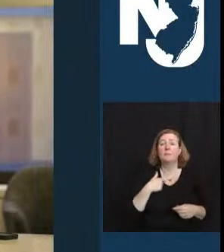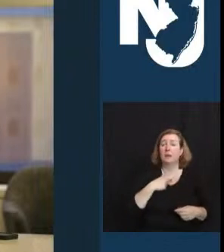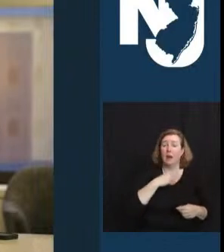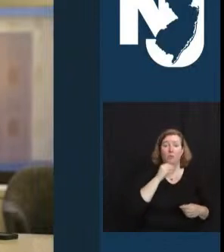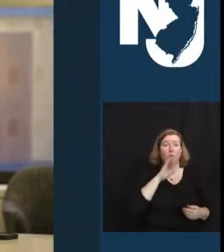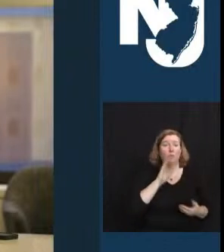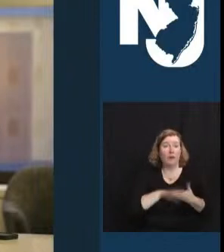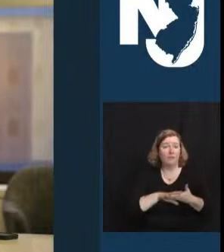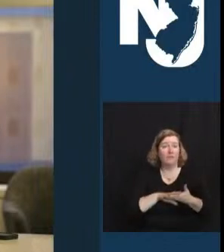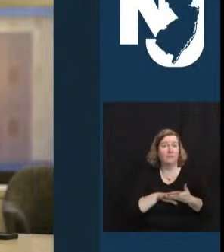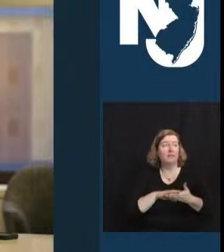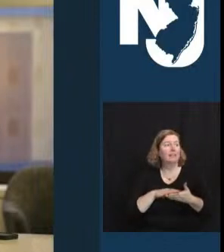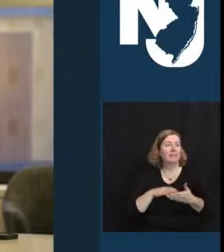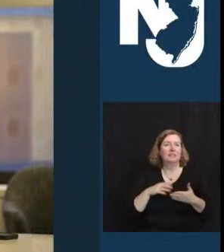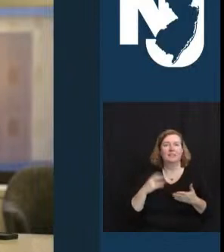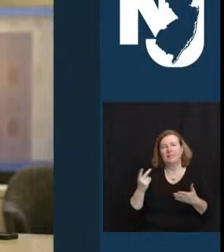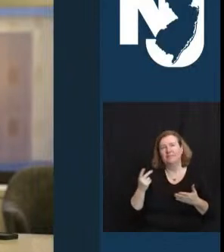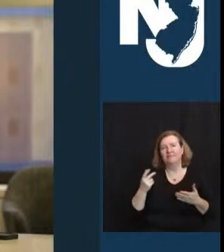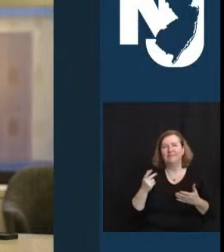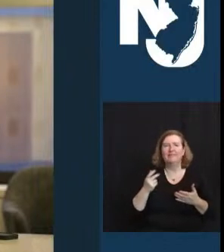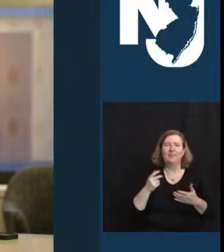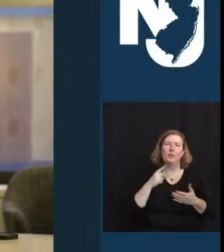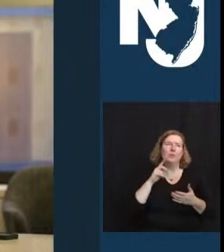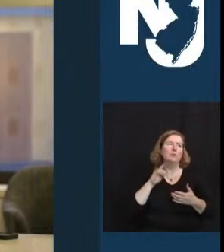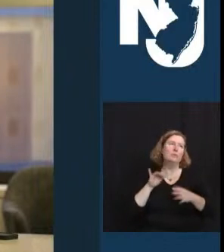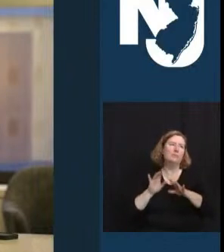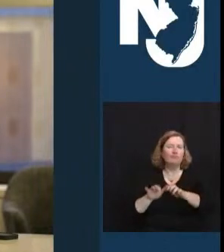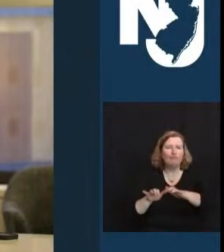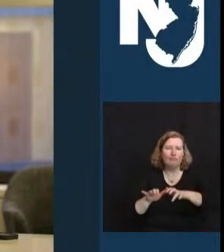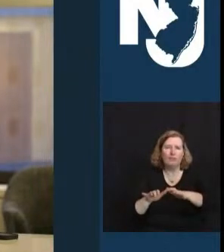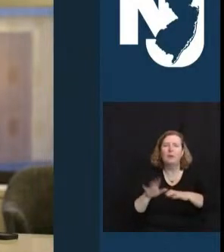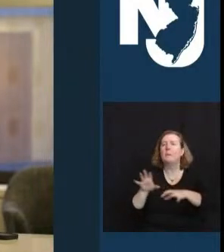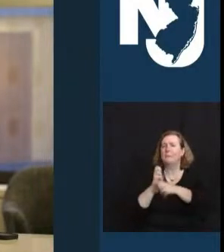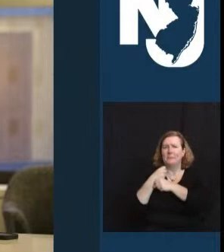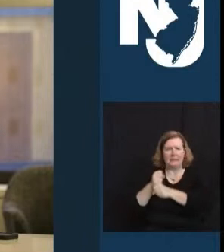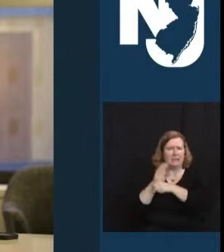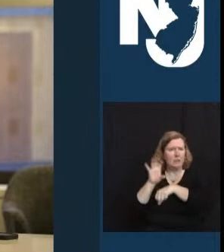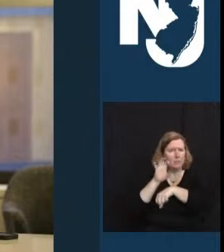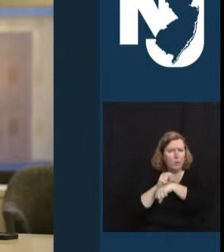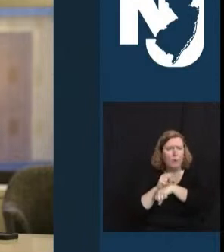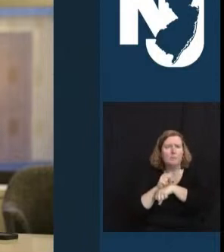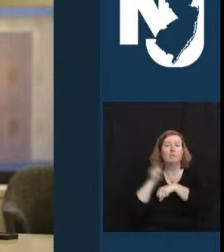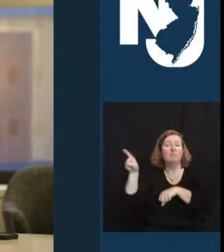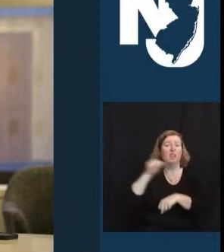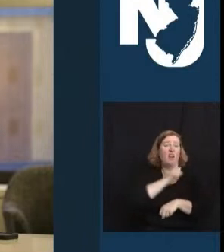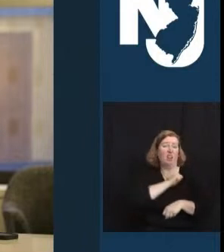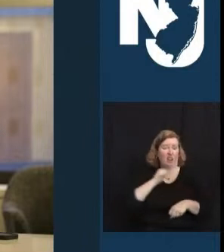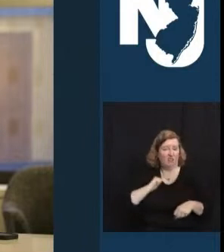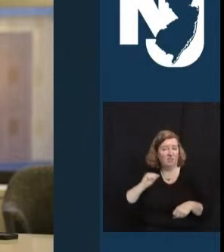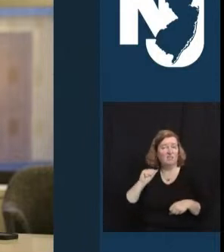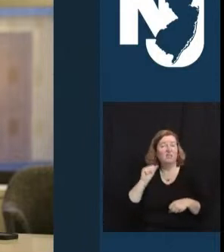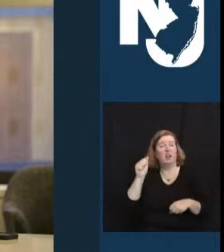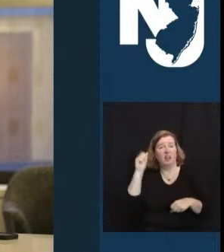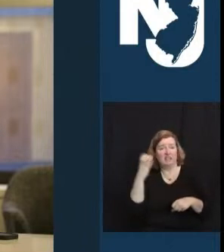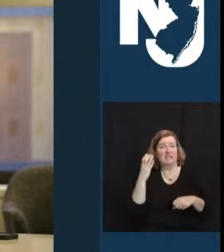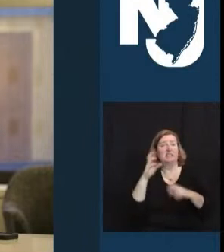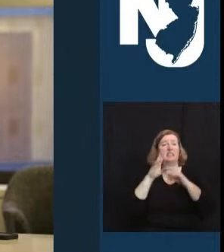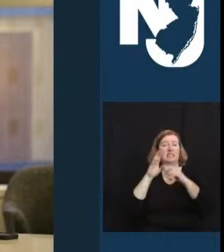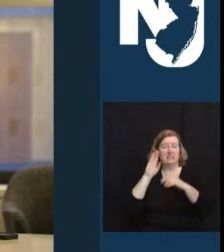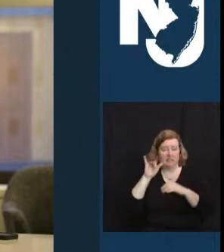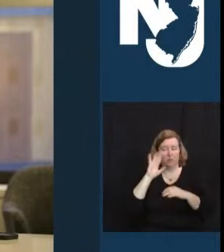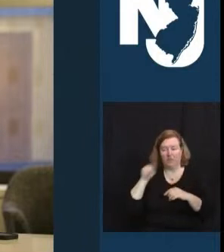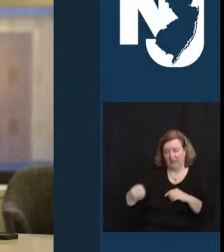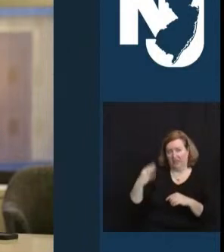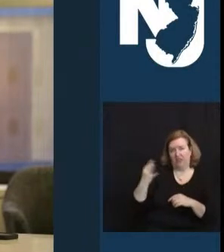than myself, and made our appointments to be vaccinated at the Atlantic City mega site this Friday. We were already planning